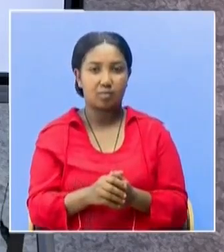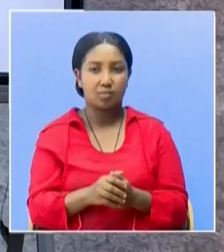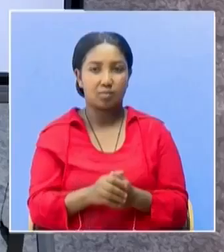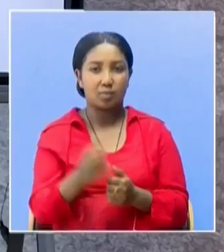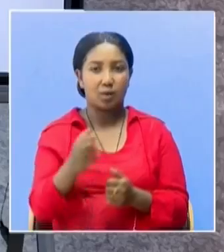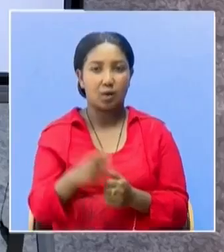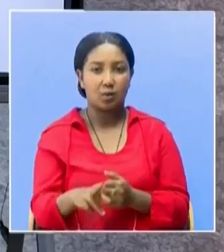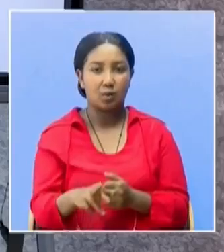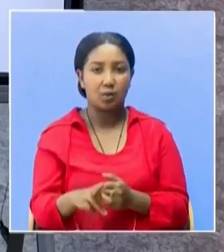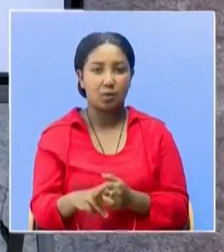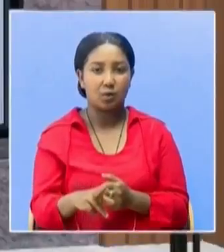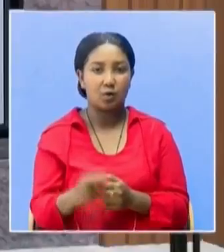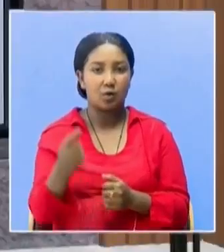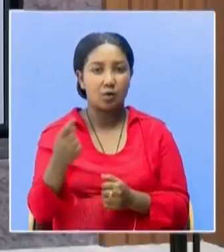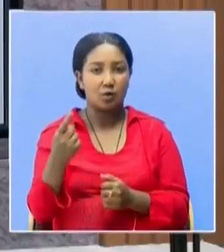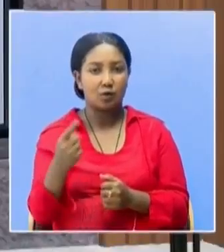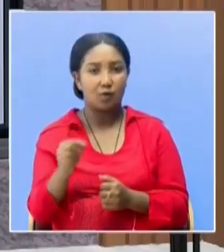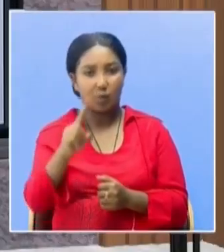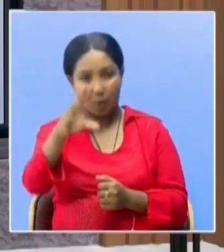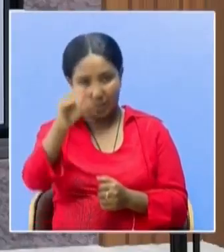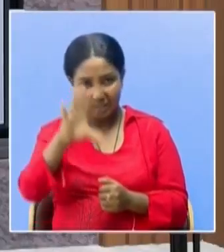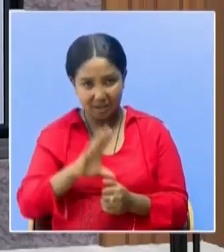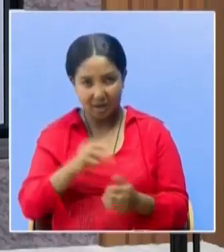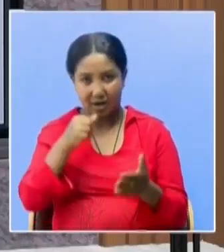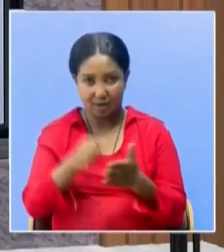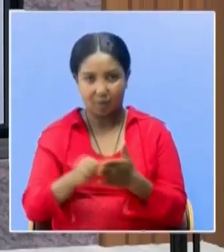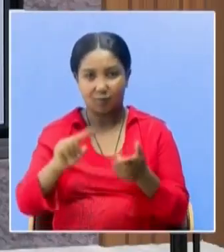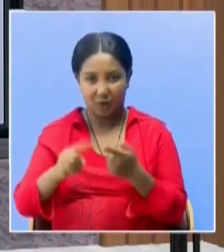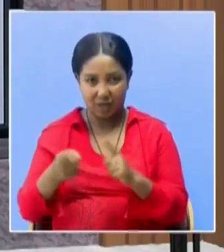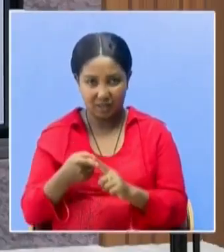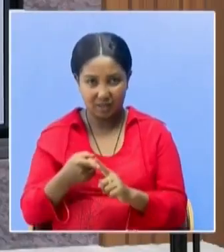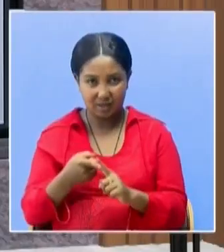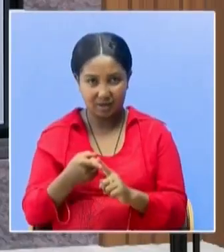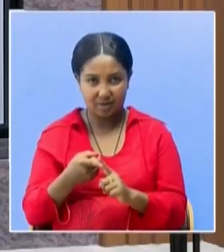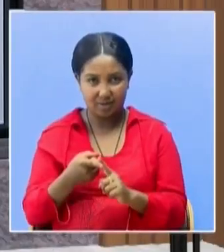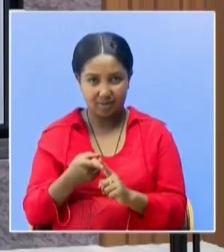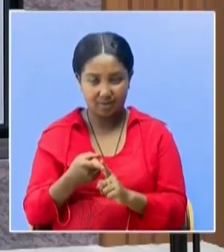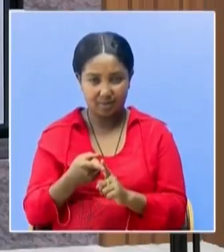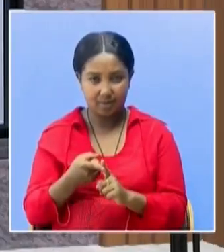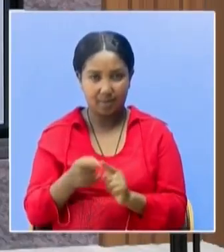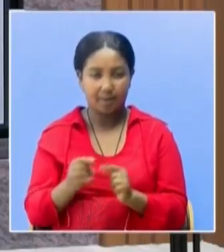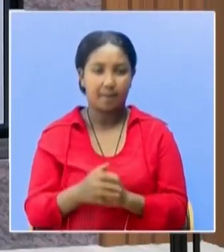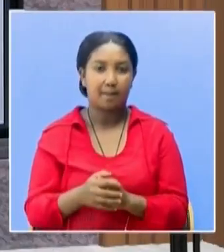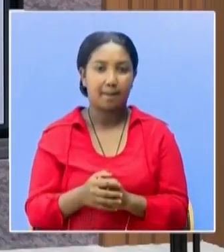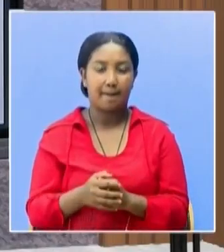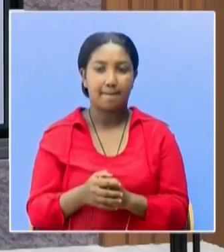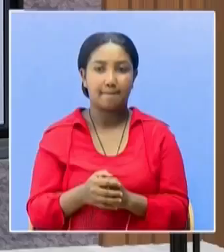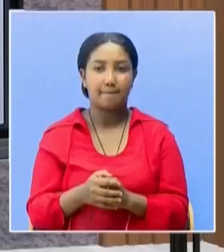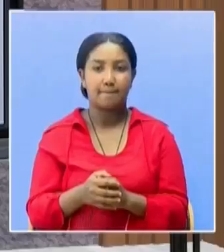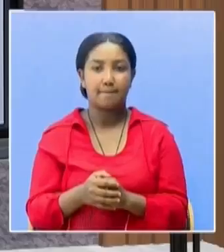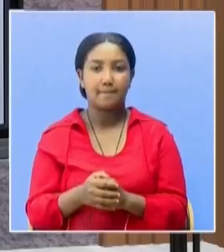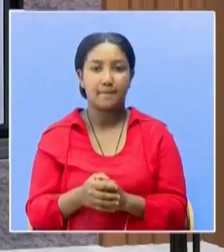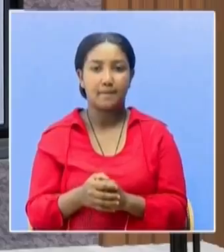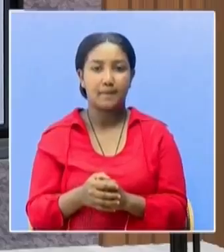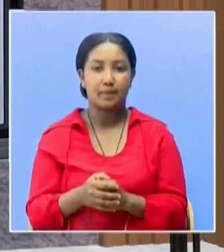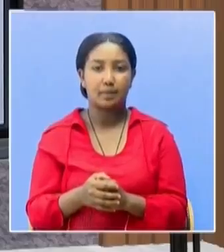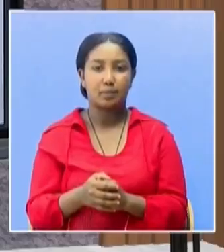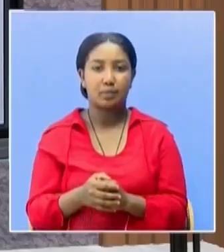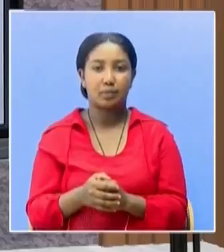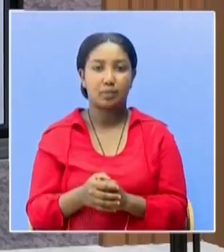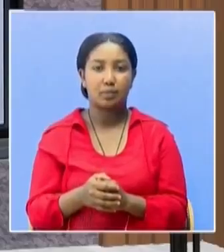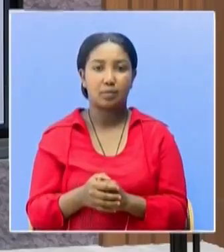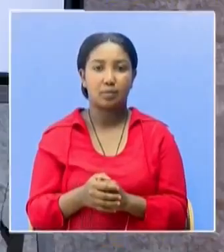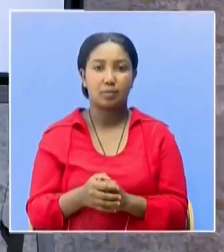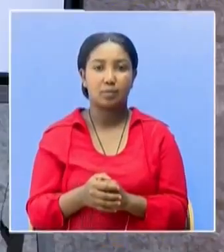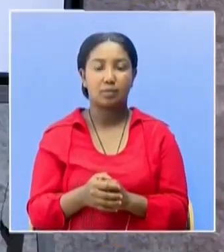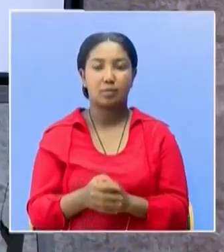or form one personal letter to your friends. Yeah? And then, as I have already